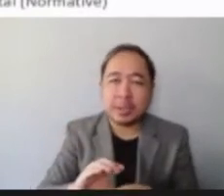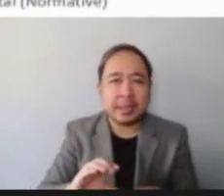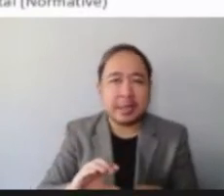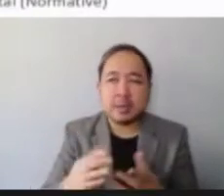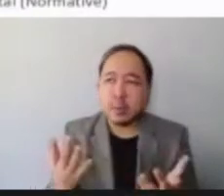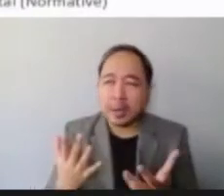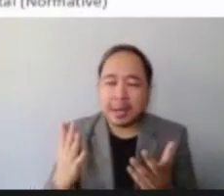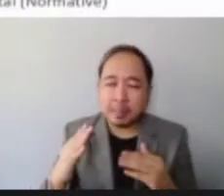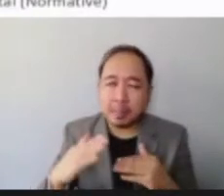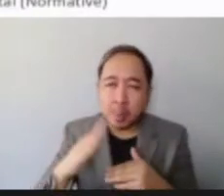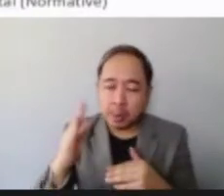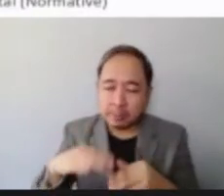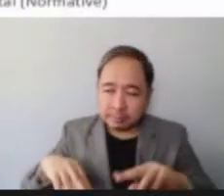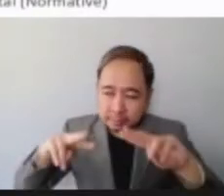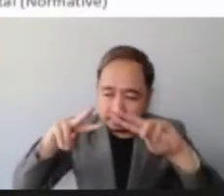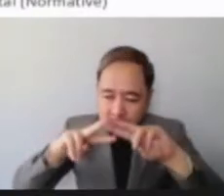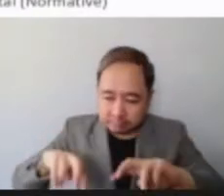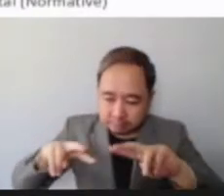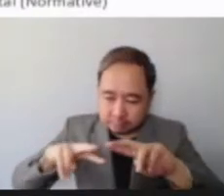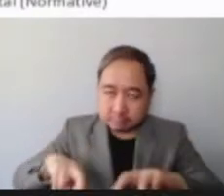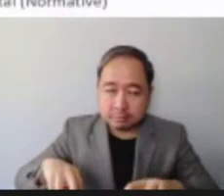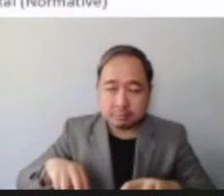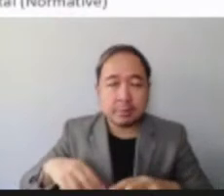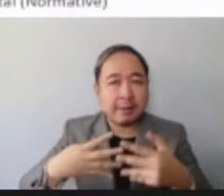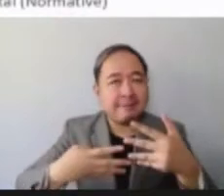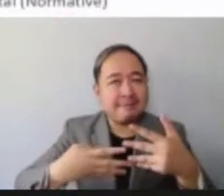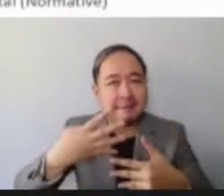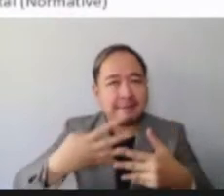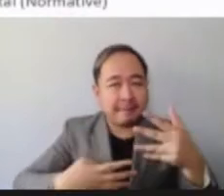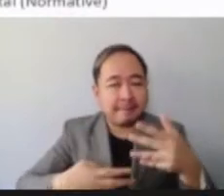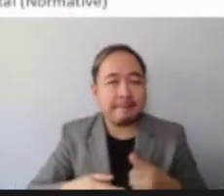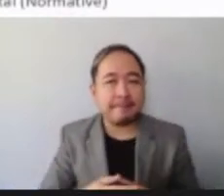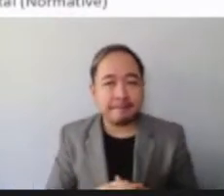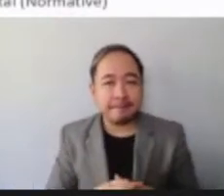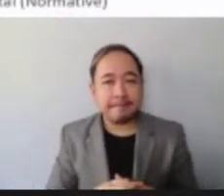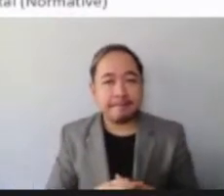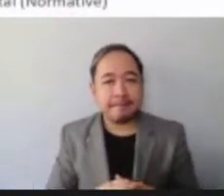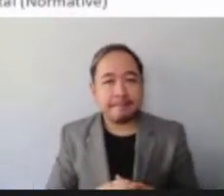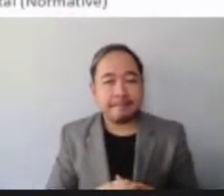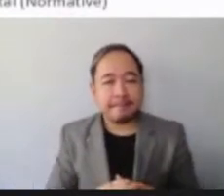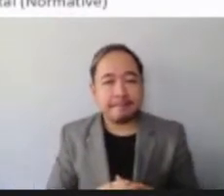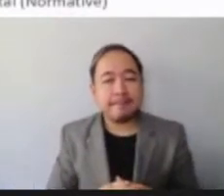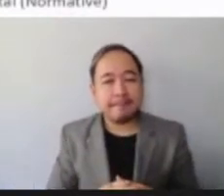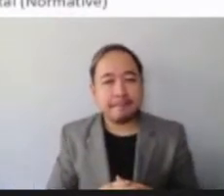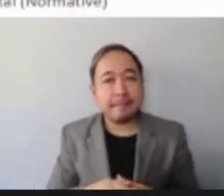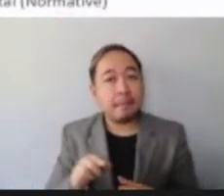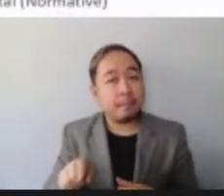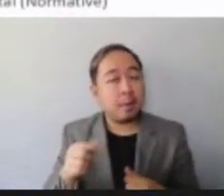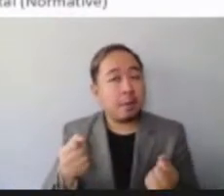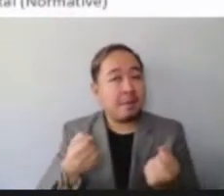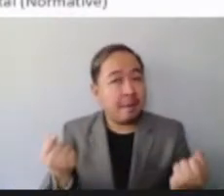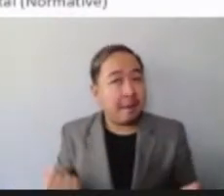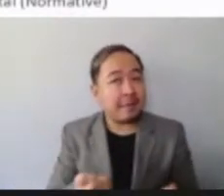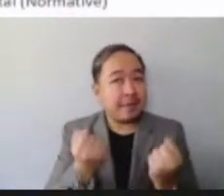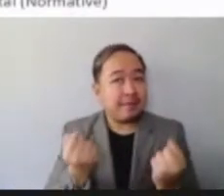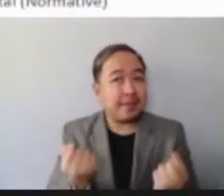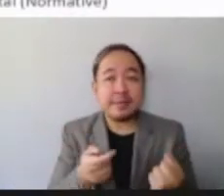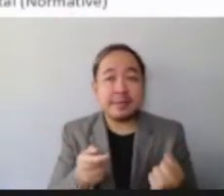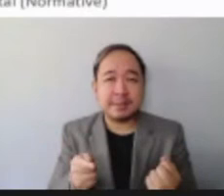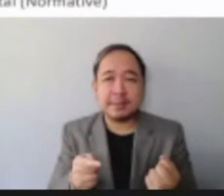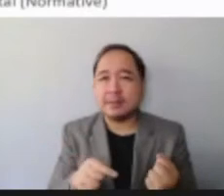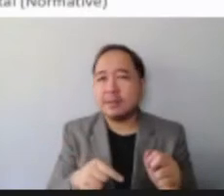work and perhaps let me also point out that almost two-thirds of our activities are at Regional level